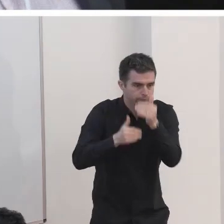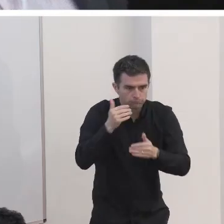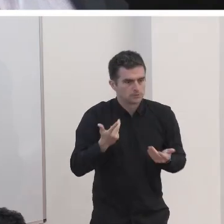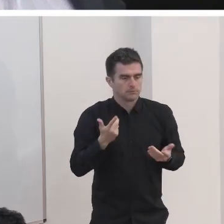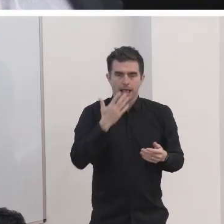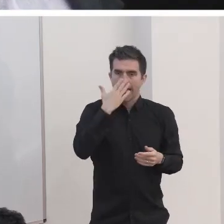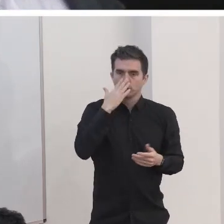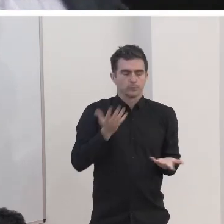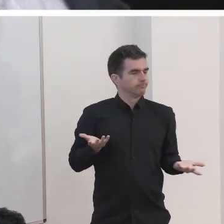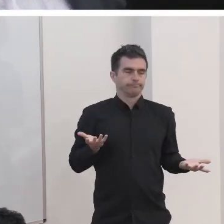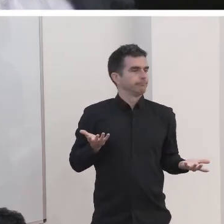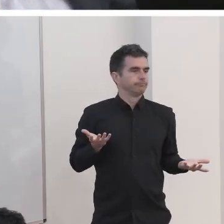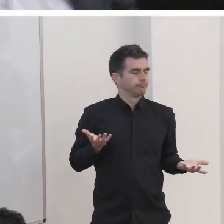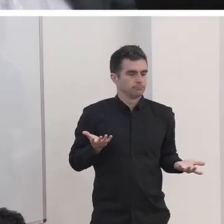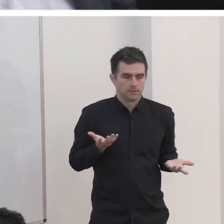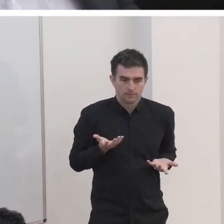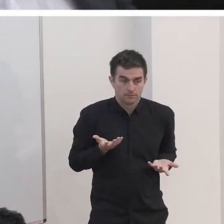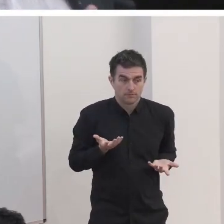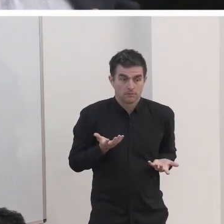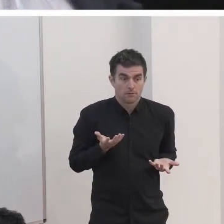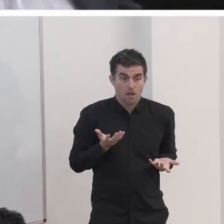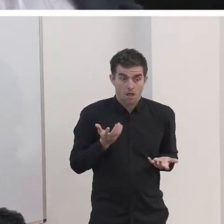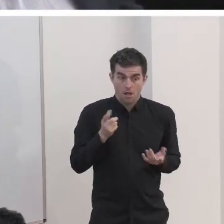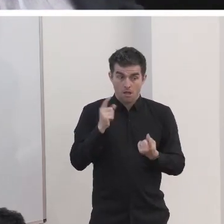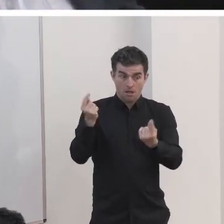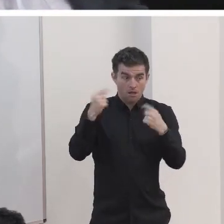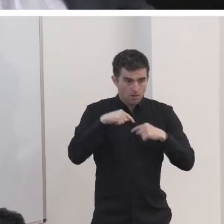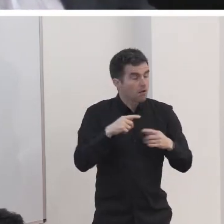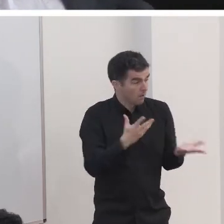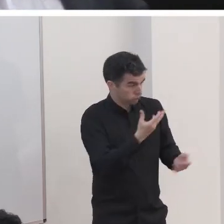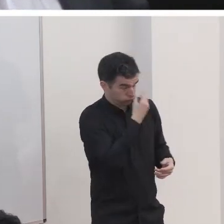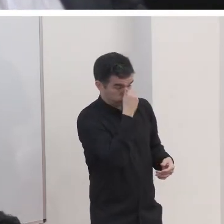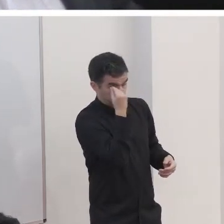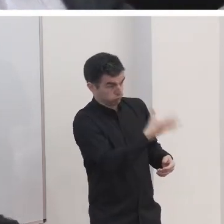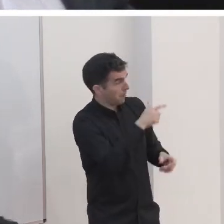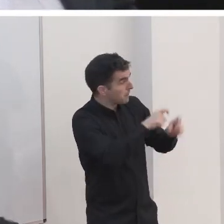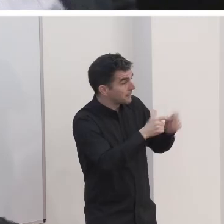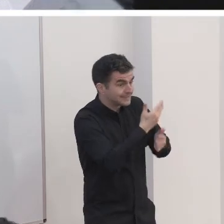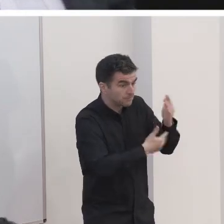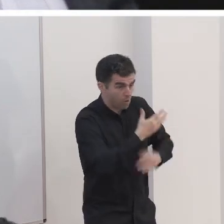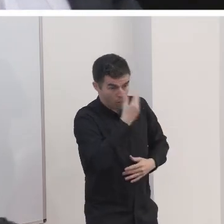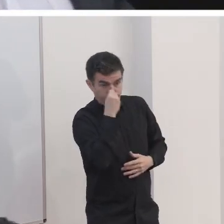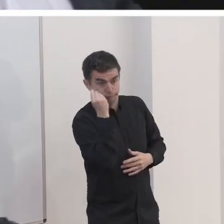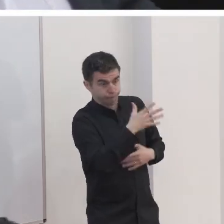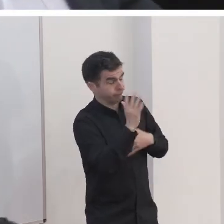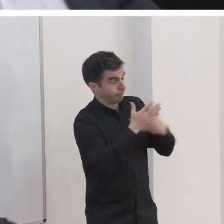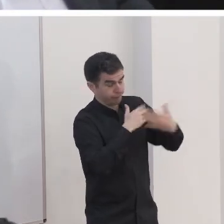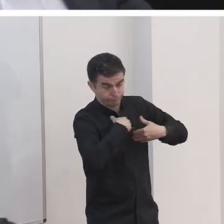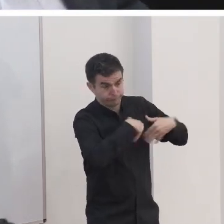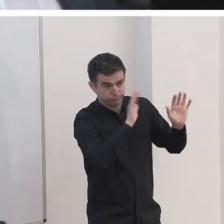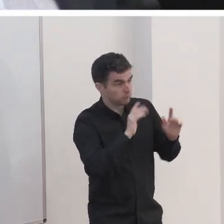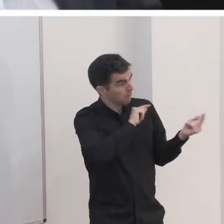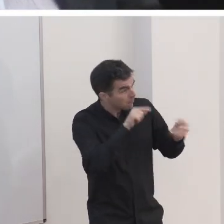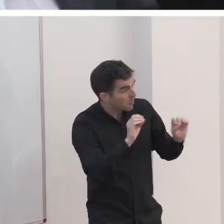Well, I don't want to know whether you are disabled or not. I've experienced it firsthand in our court system. So that is the attitude.